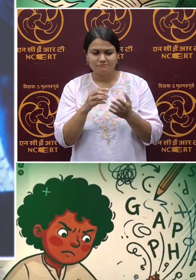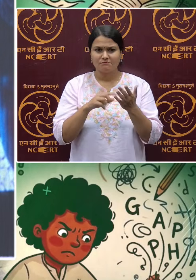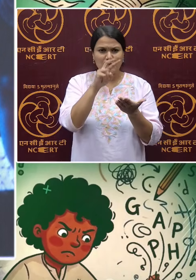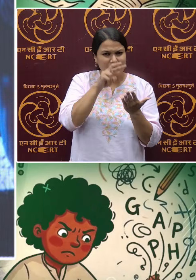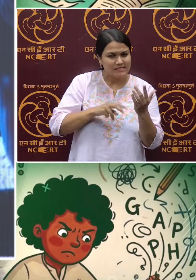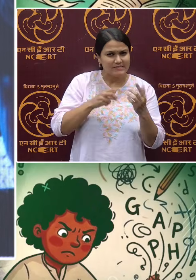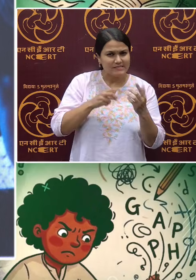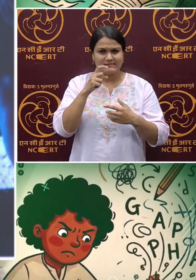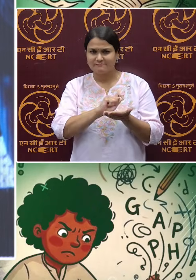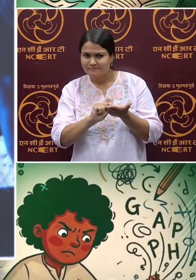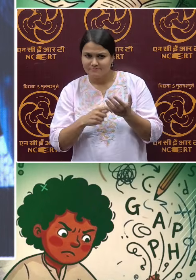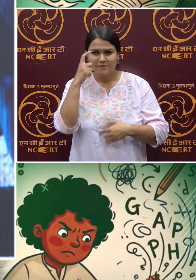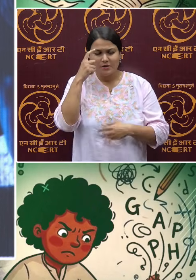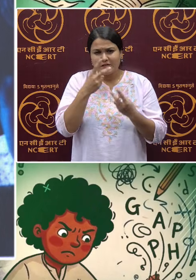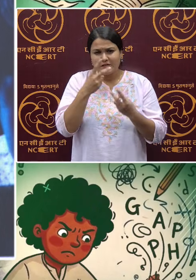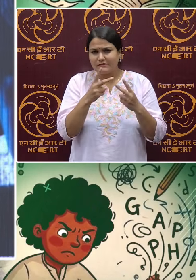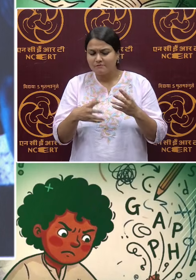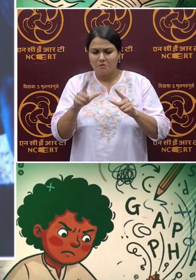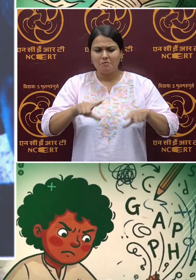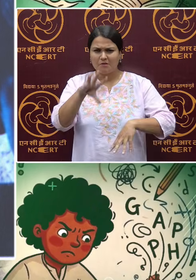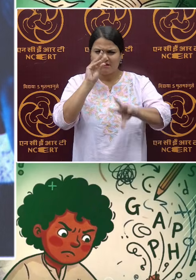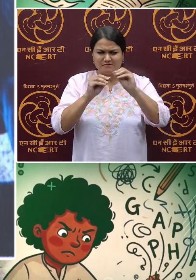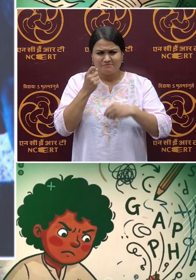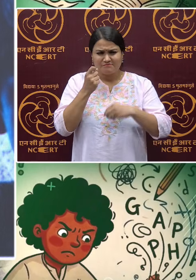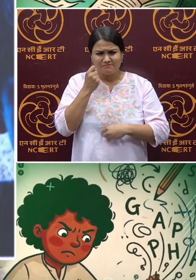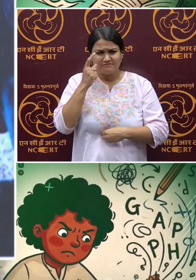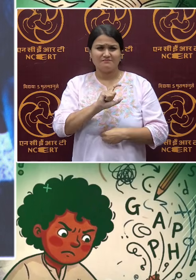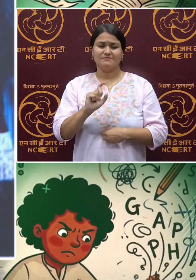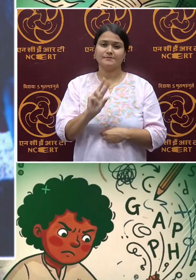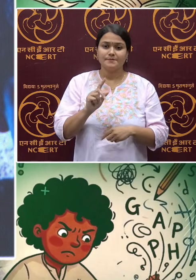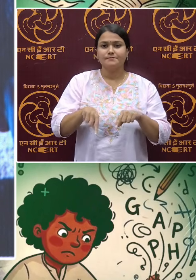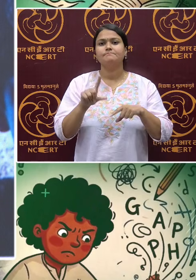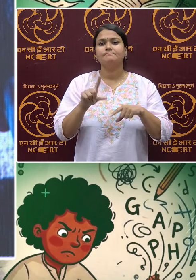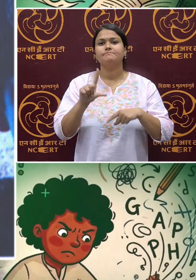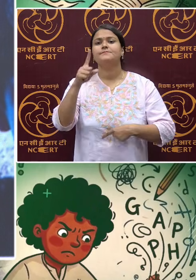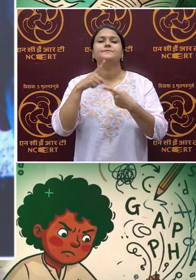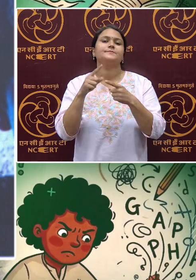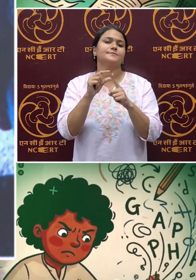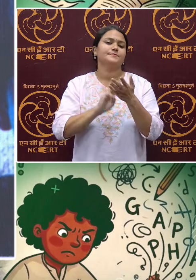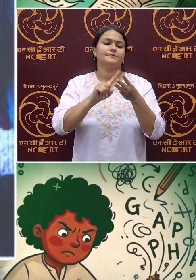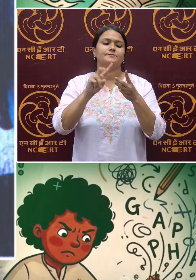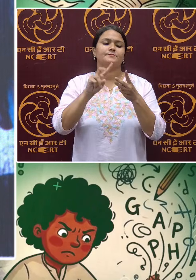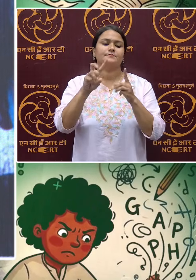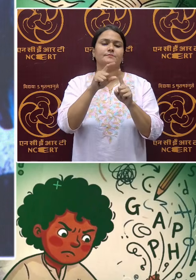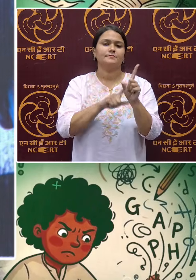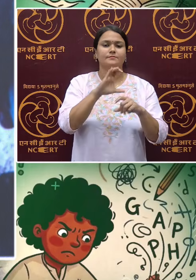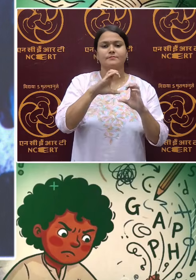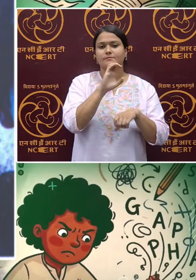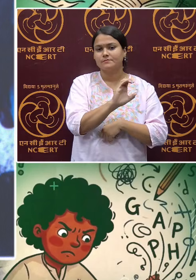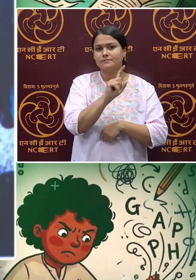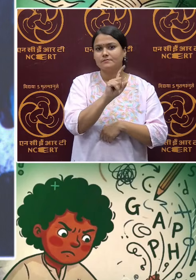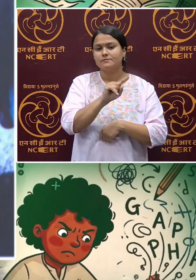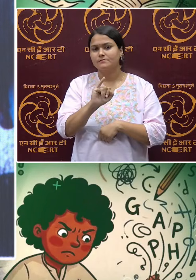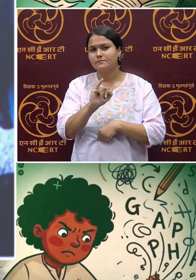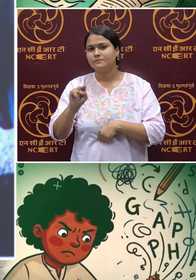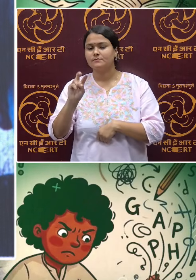and Developmental Aphasia. You are watching us live on PME Vidya channels 6 to 12 and also on our PME